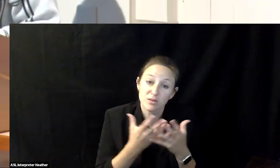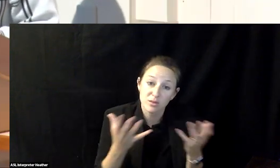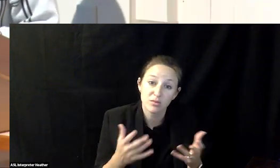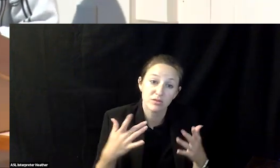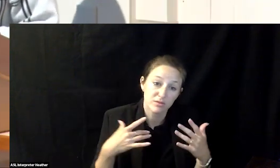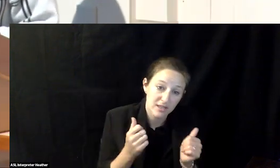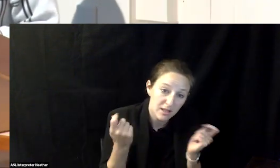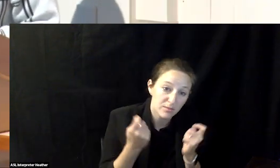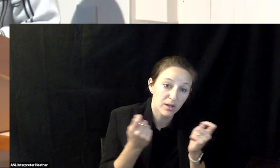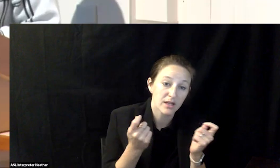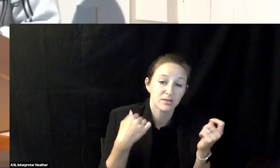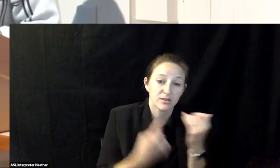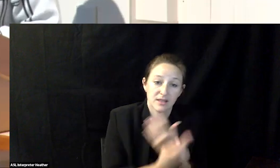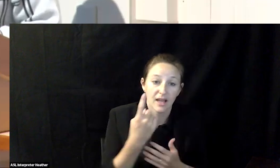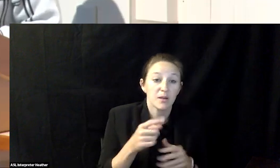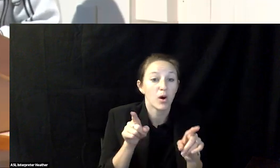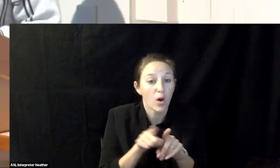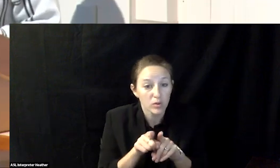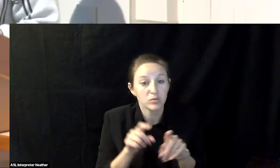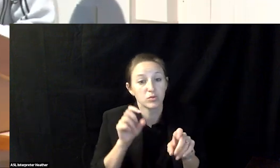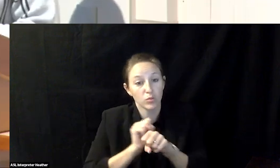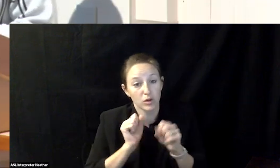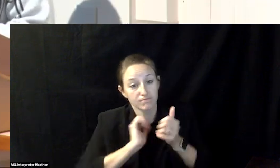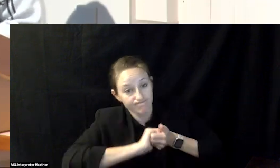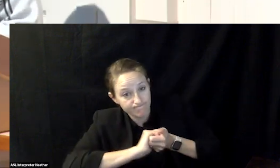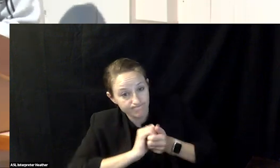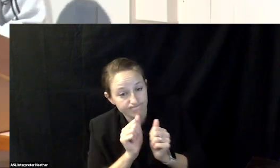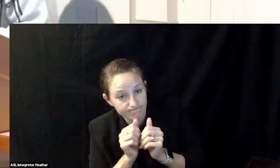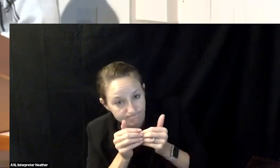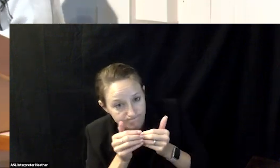to work with you beyond today. Thank you.